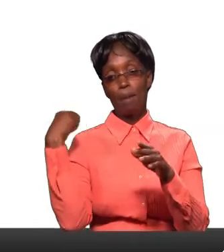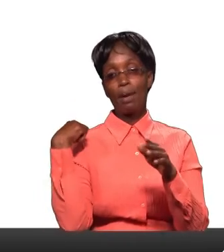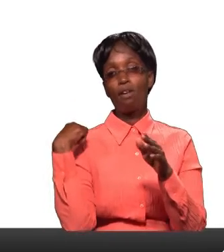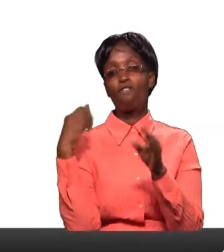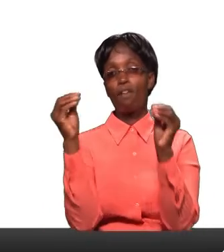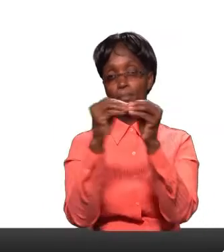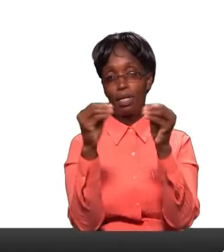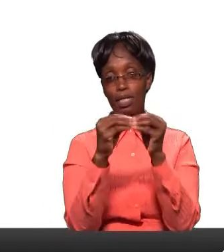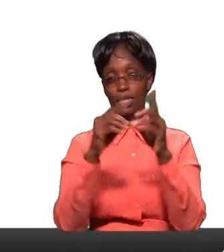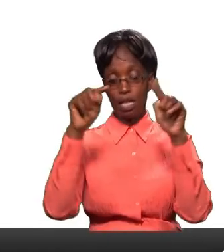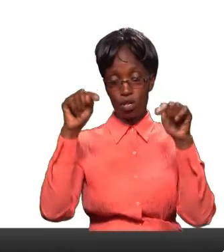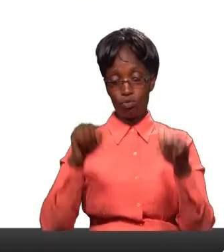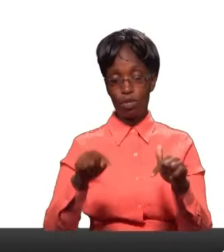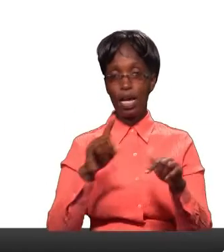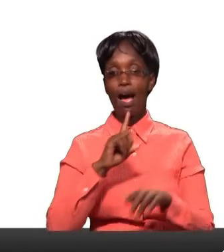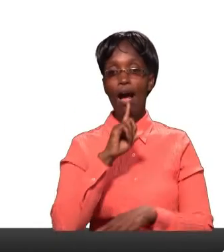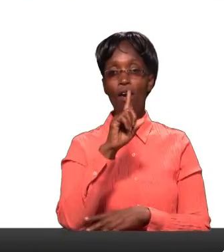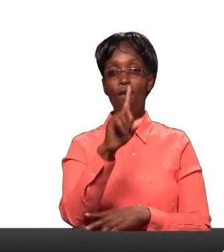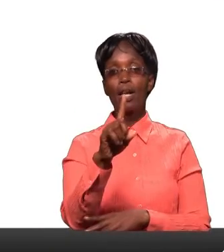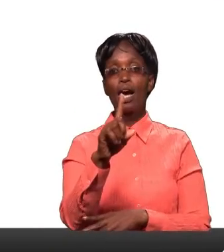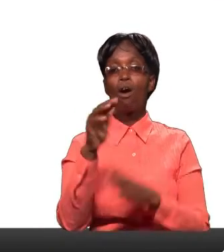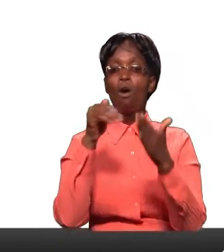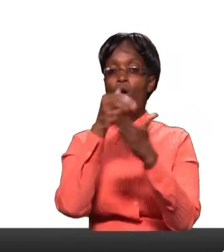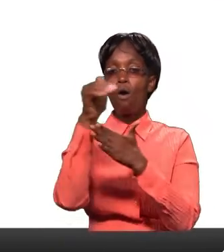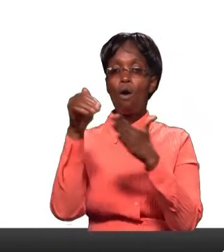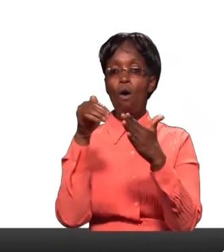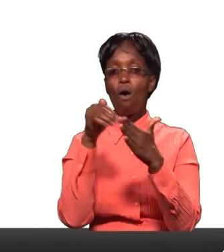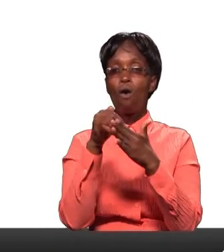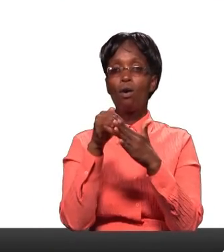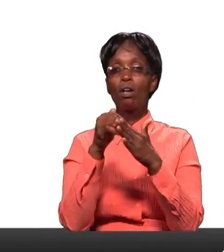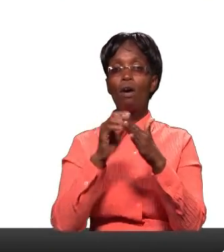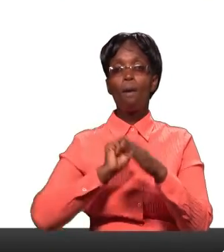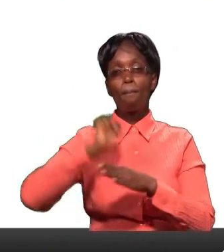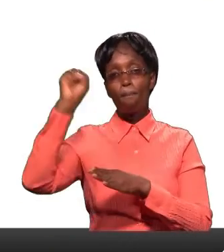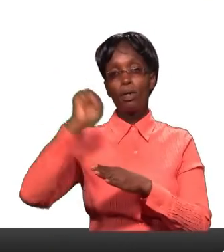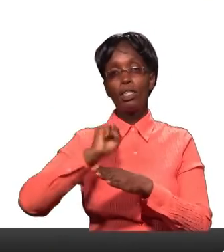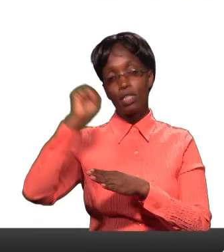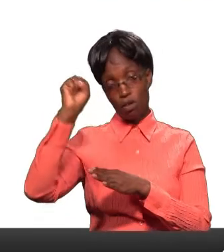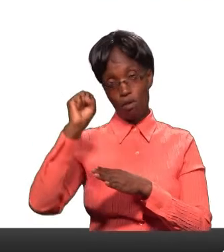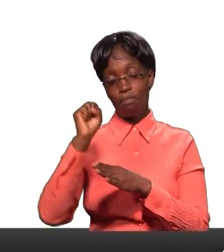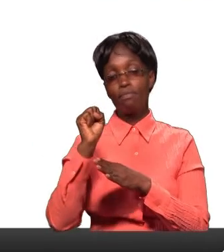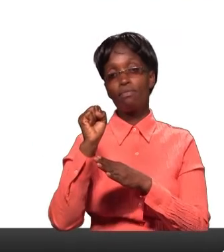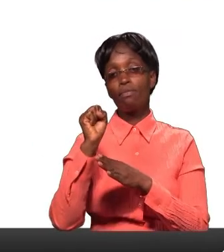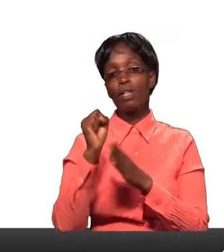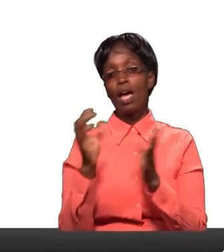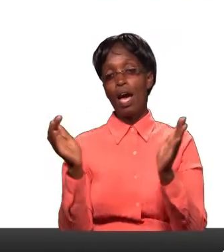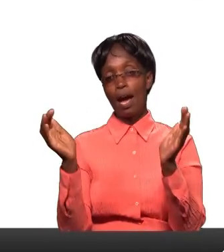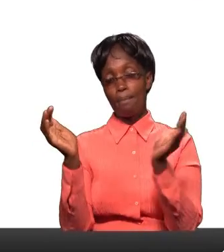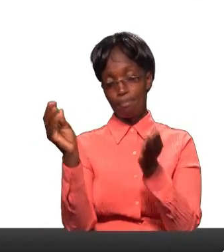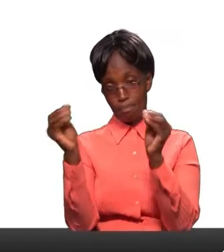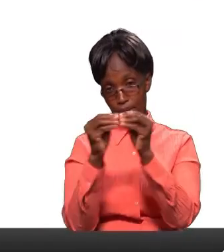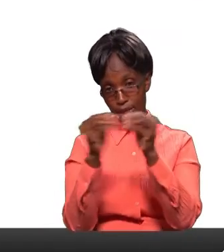gatherings, today I direct that all forms of political gathering be and are